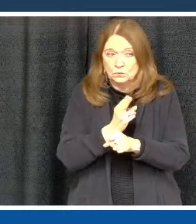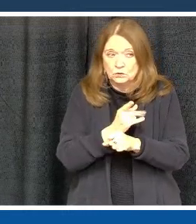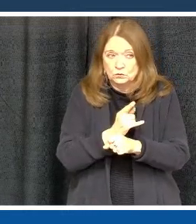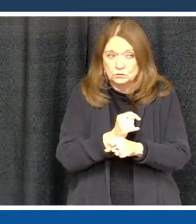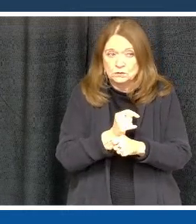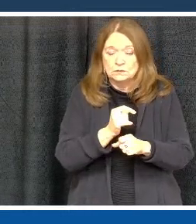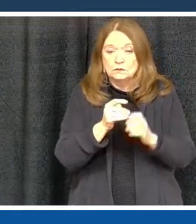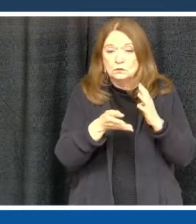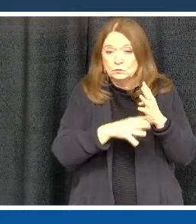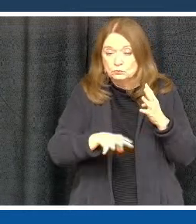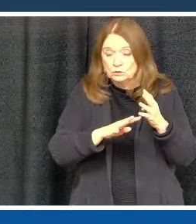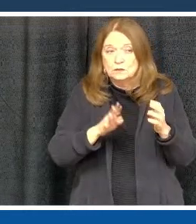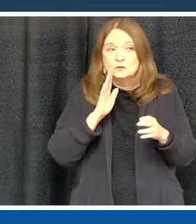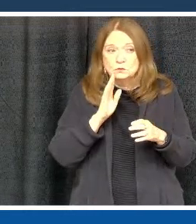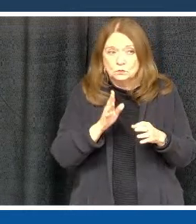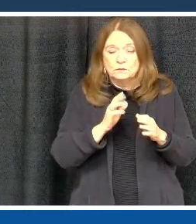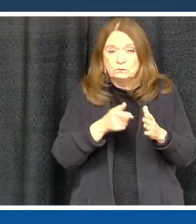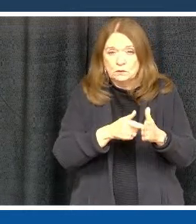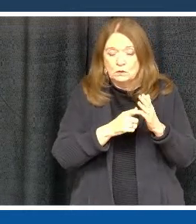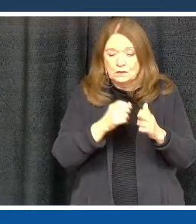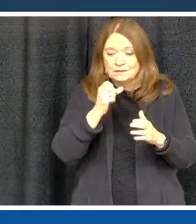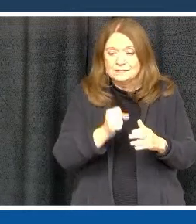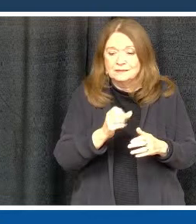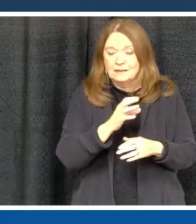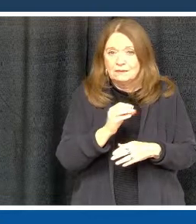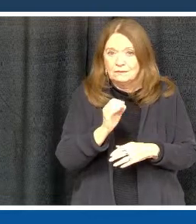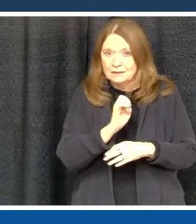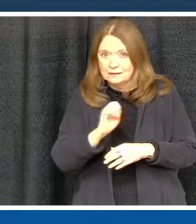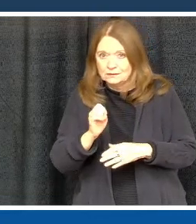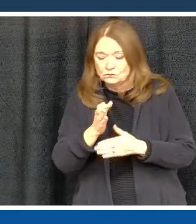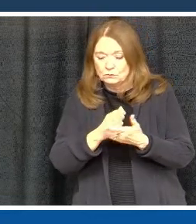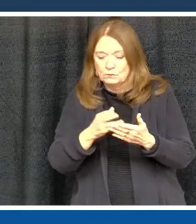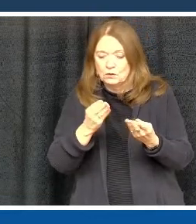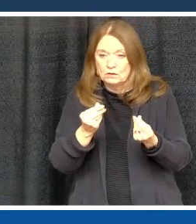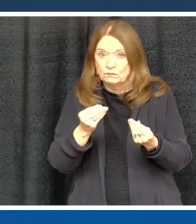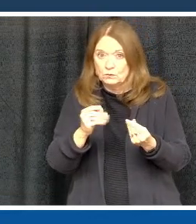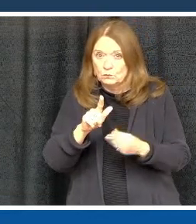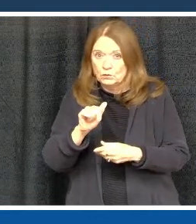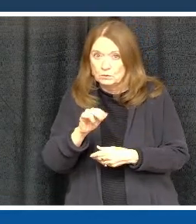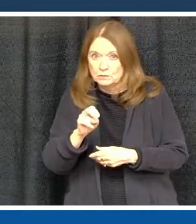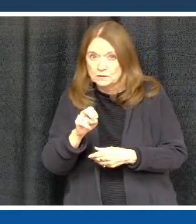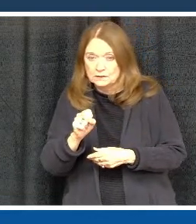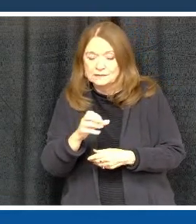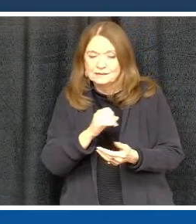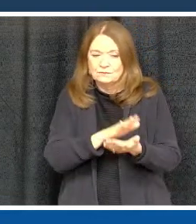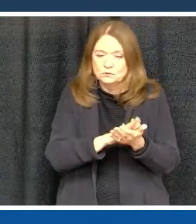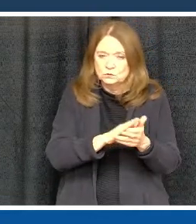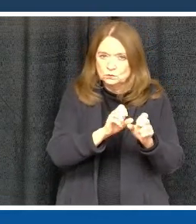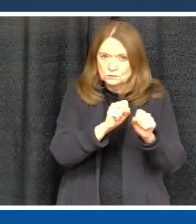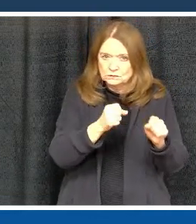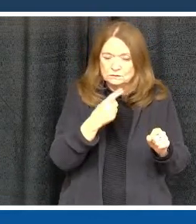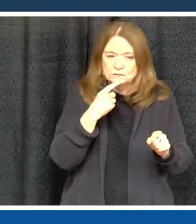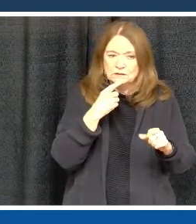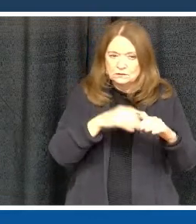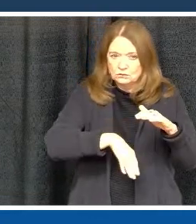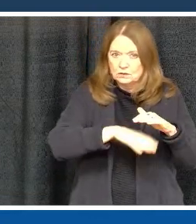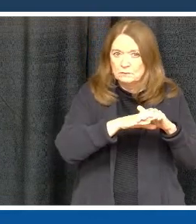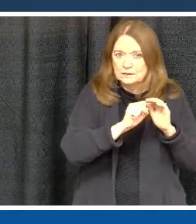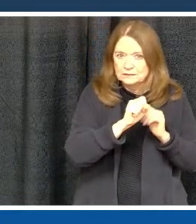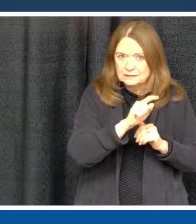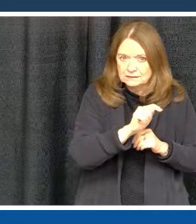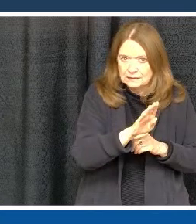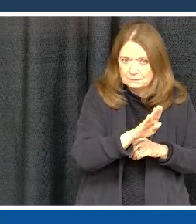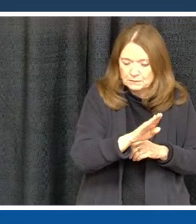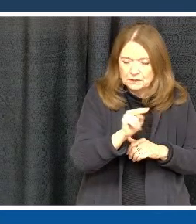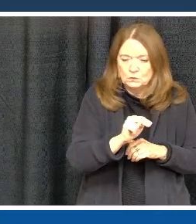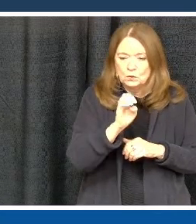Drainage easements will be required along the south and eastern property lines, and the school system noted their capacities at St. B, Northeast